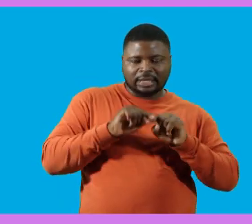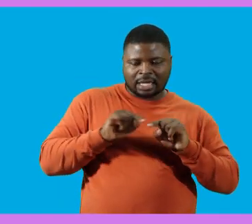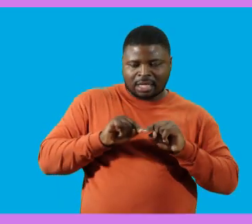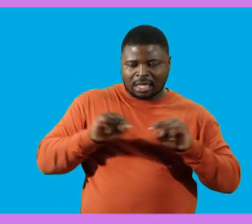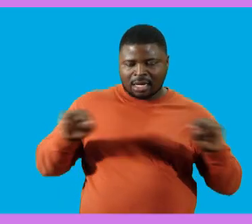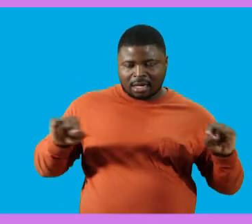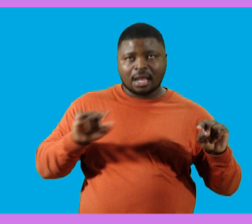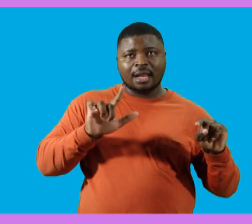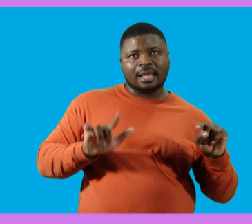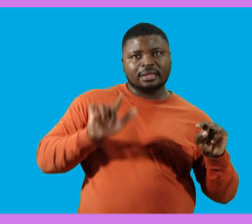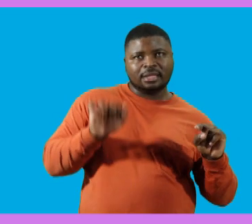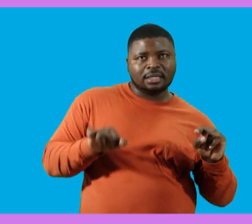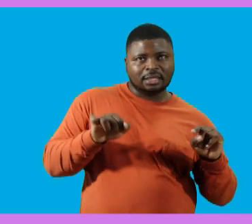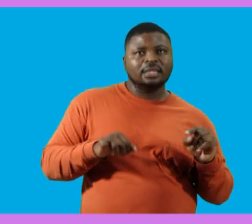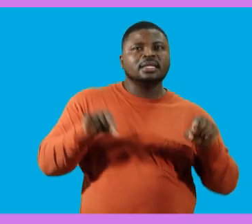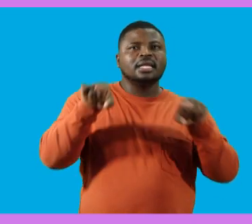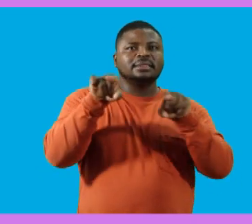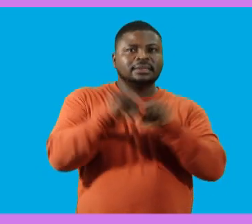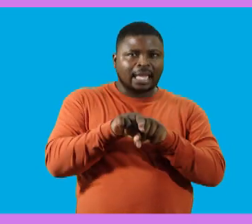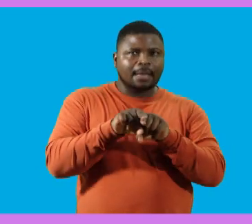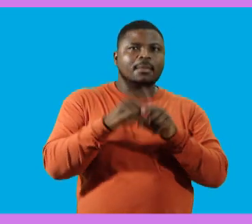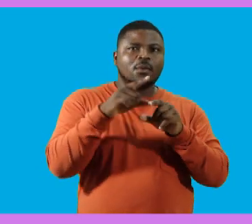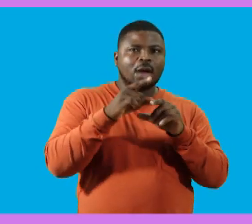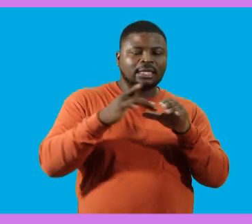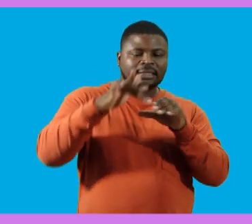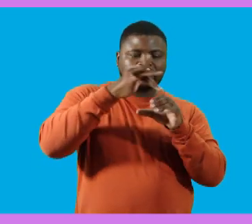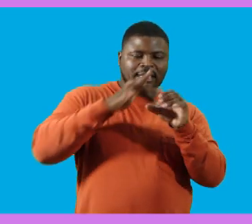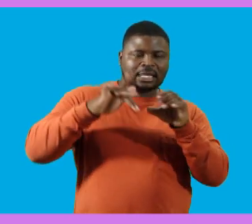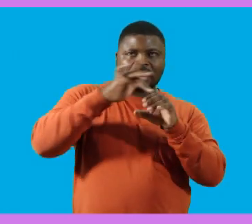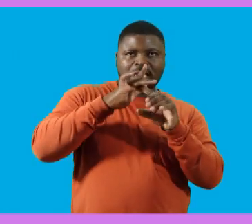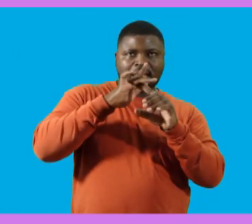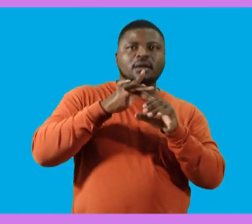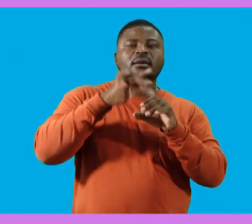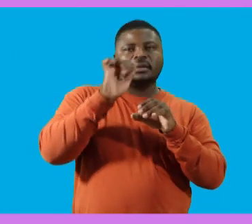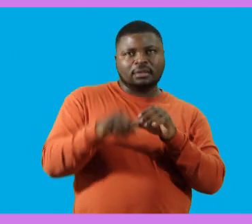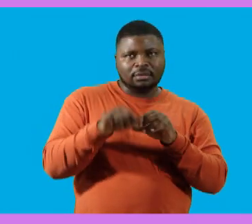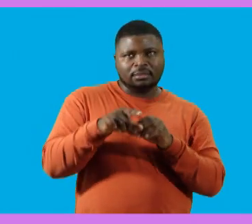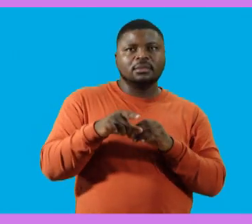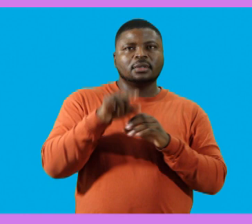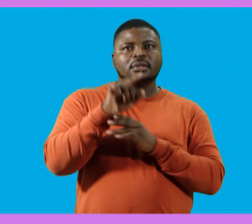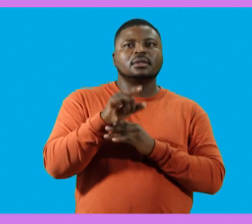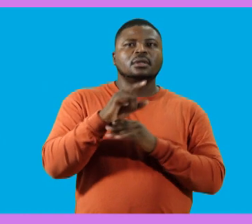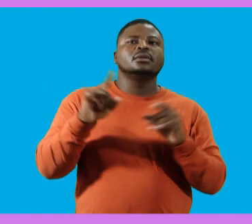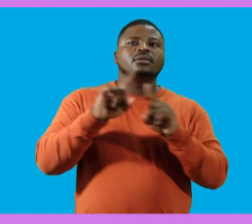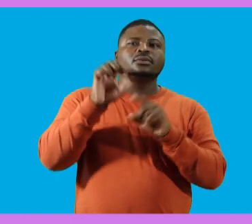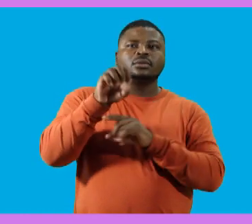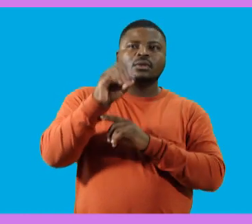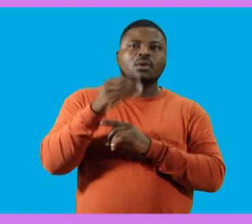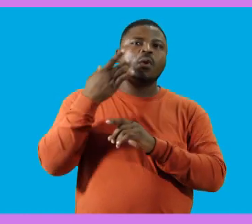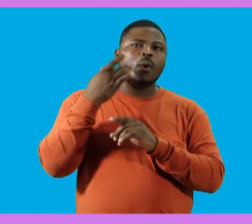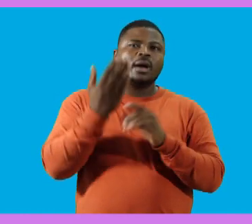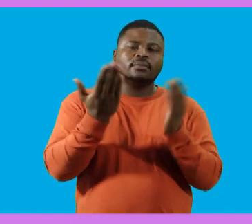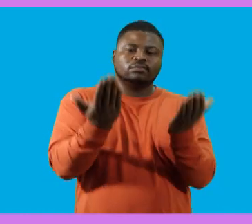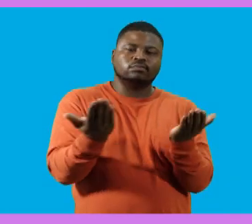the rectangle there is the same as the circumference of the circle. So when we fold it